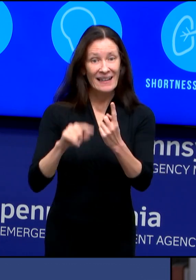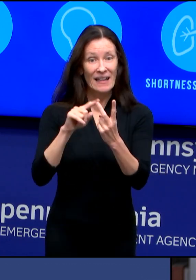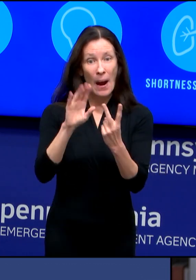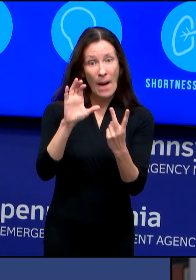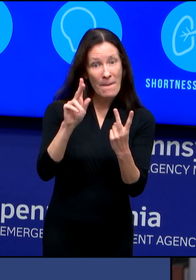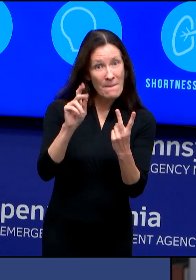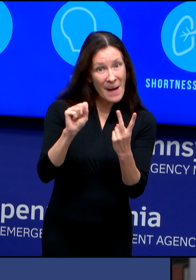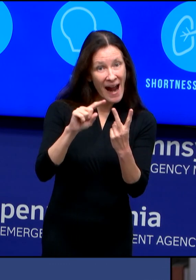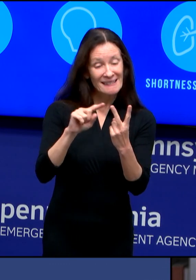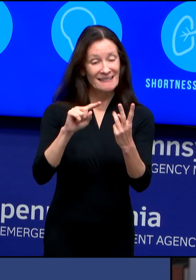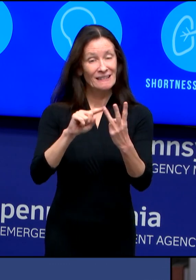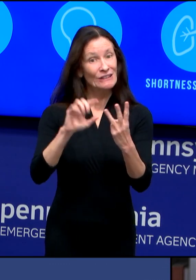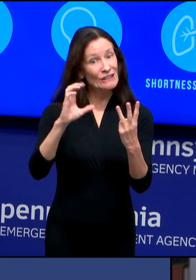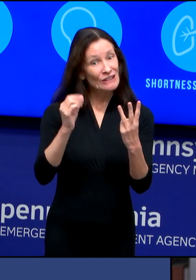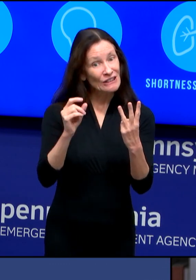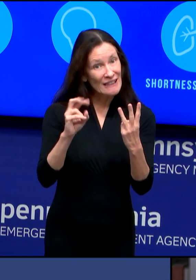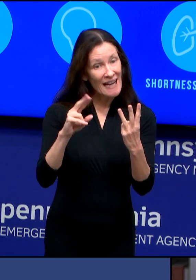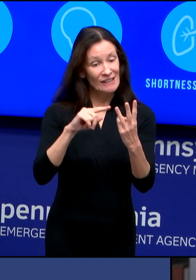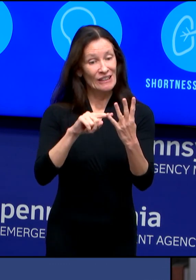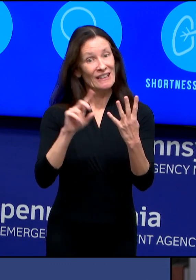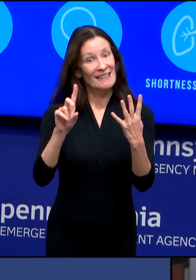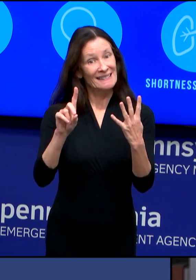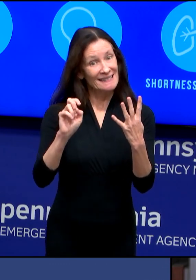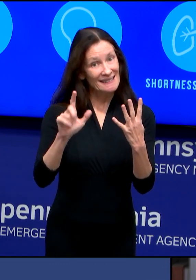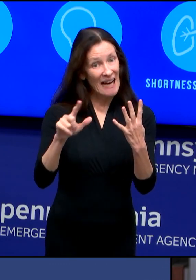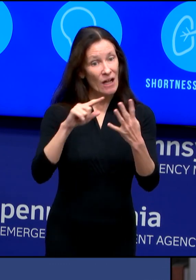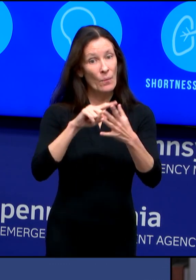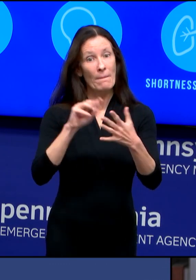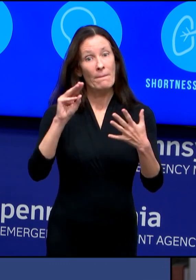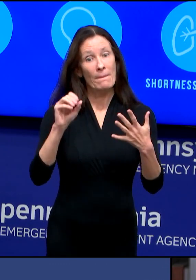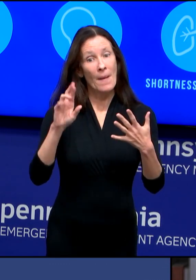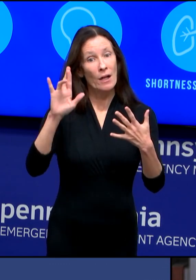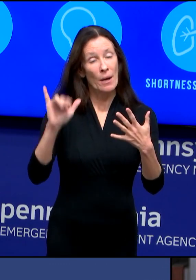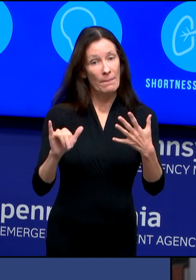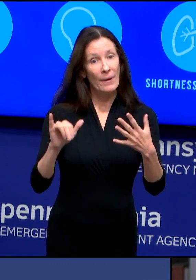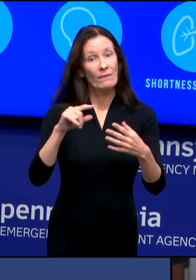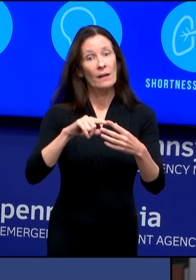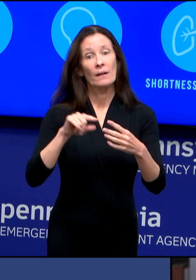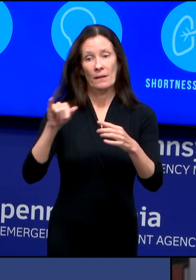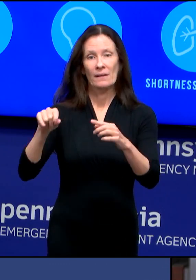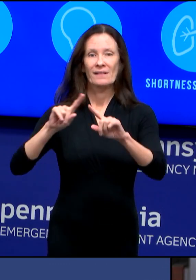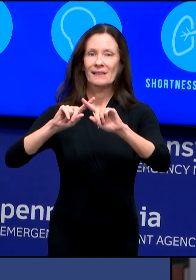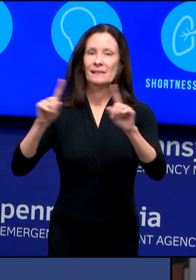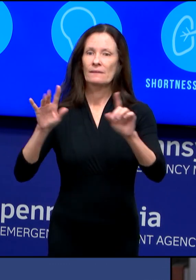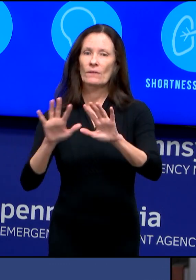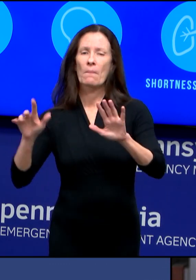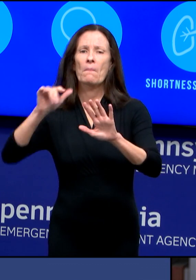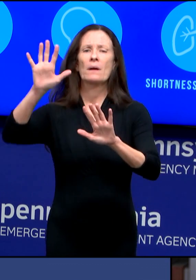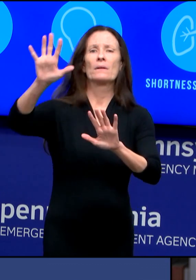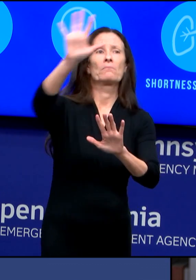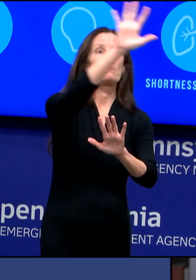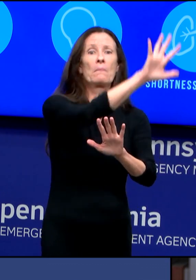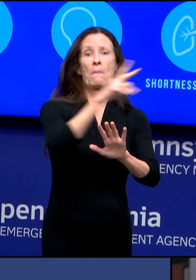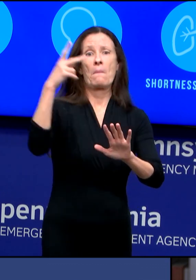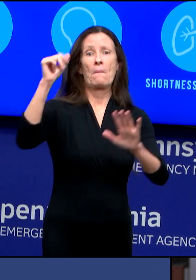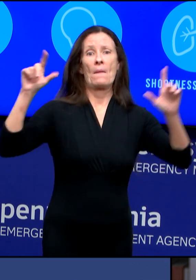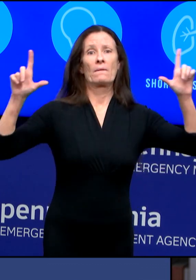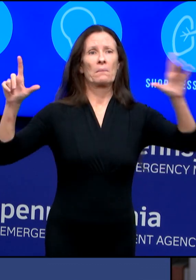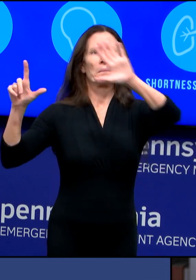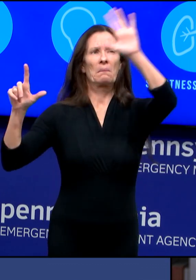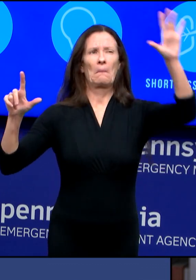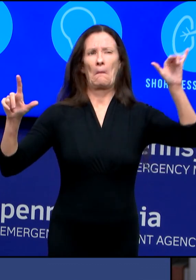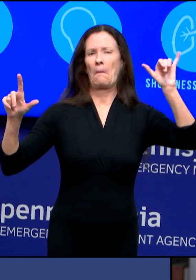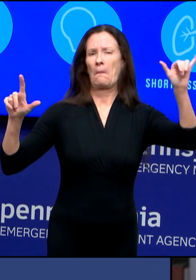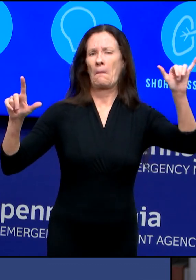home. We've closed businesses and asked restaurants to do nothing more than takeout. Now we're saying, to the extent possible, stay at